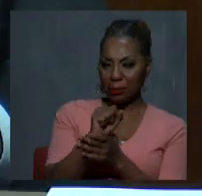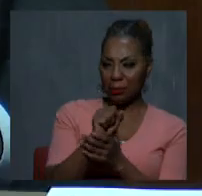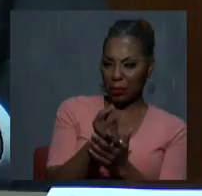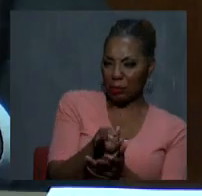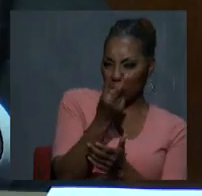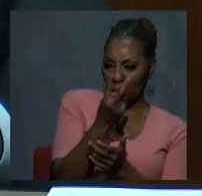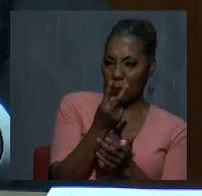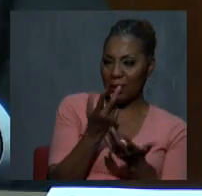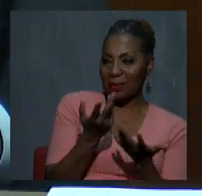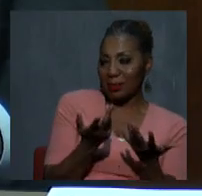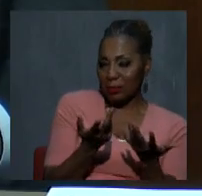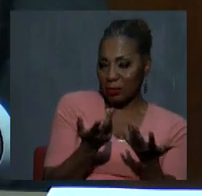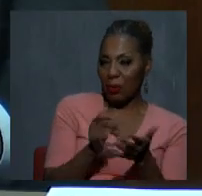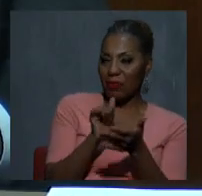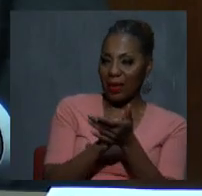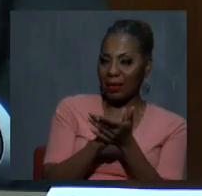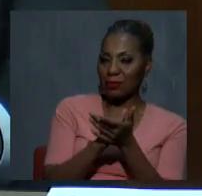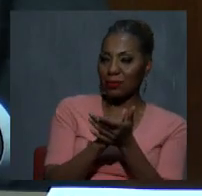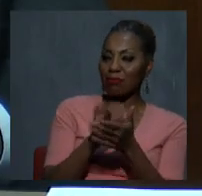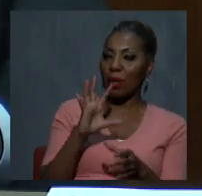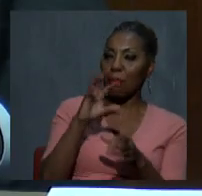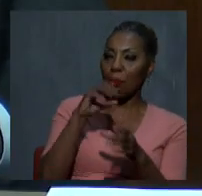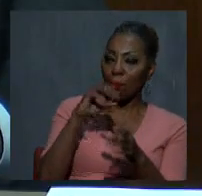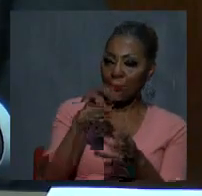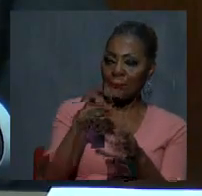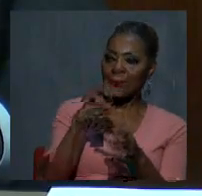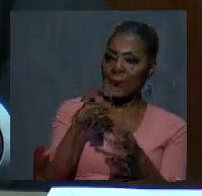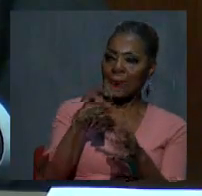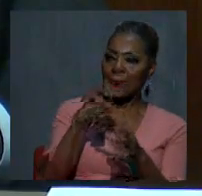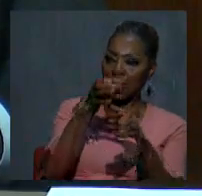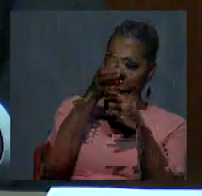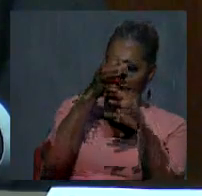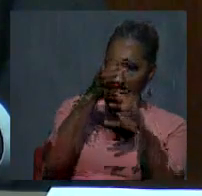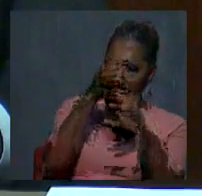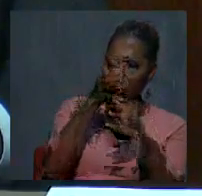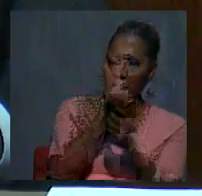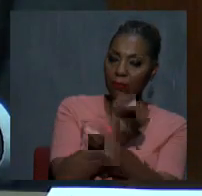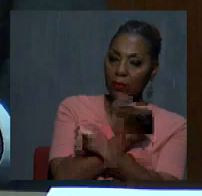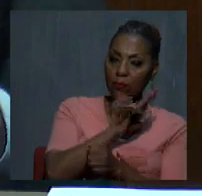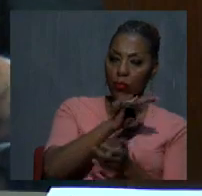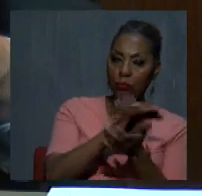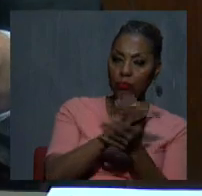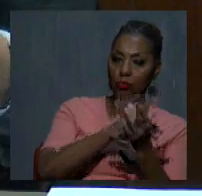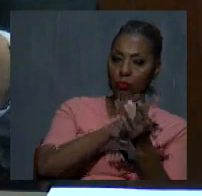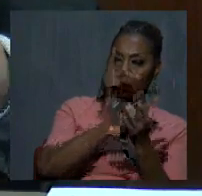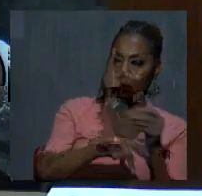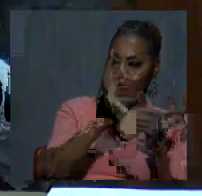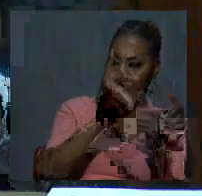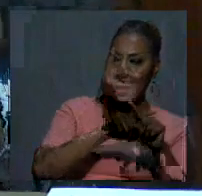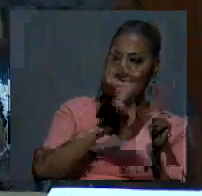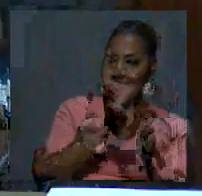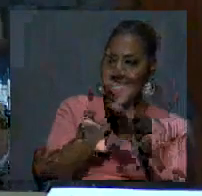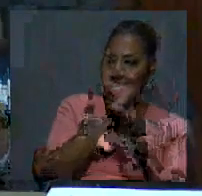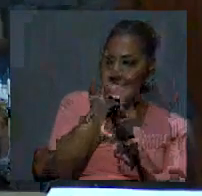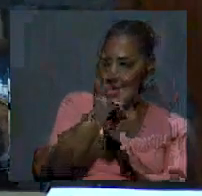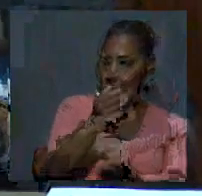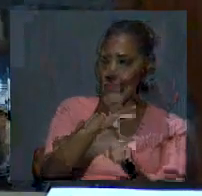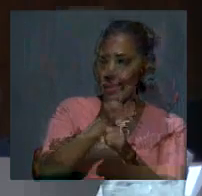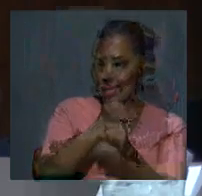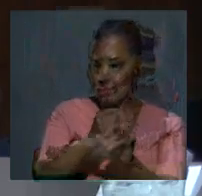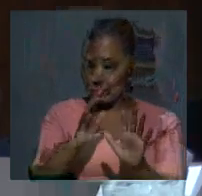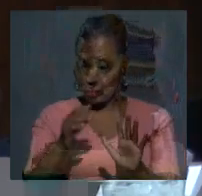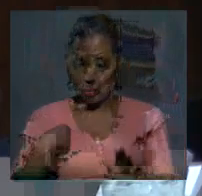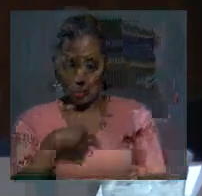to the concept with the program. at the camp.